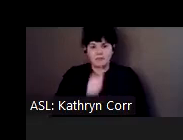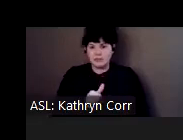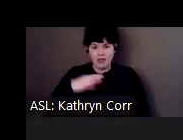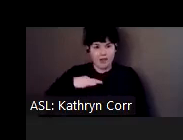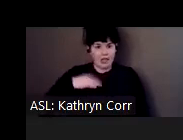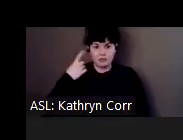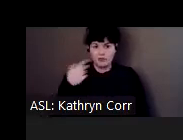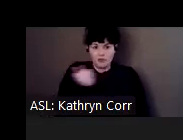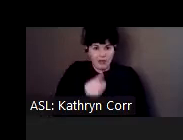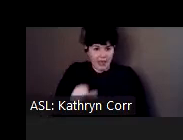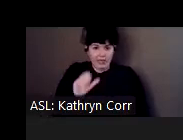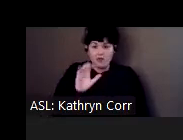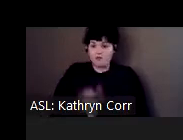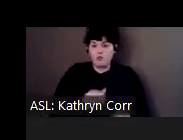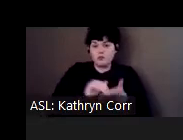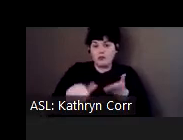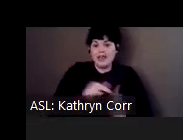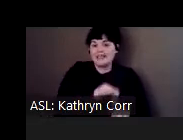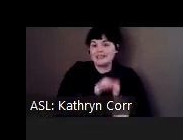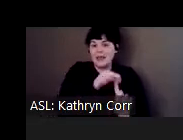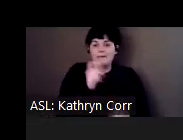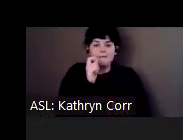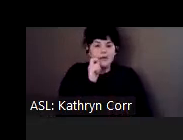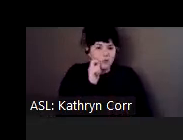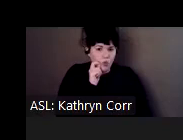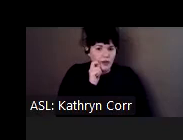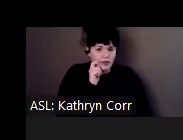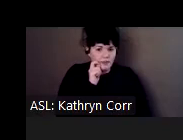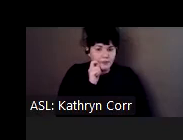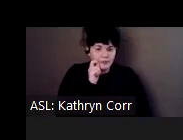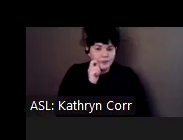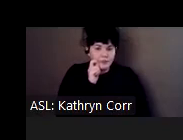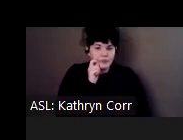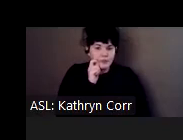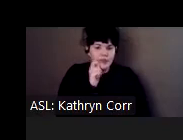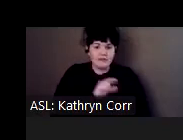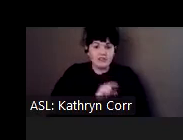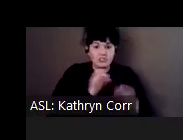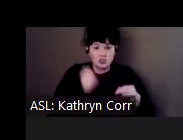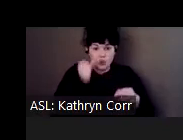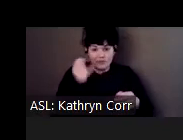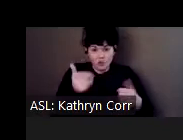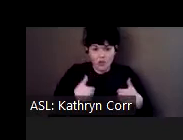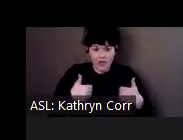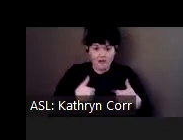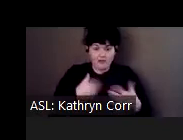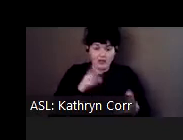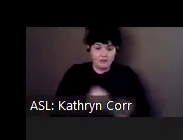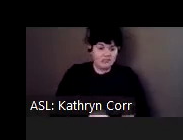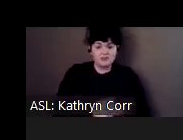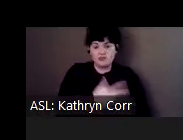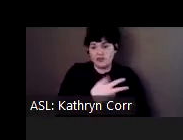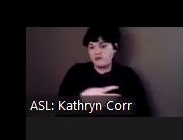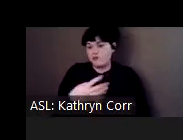marijuana convictions. So if you have a combination of 3 or 4 felonies and some misdemeanors,